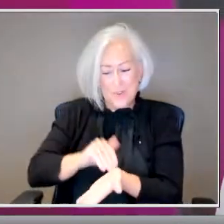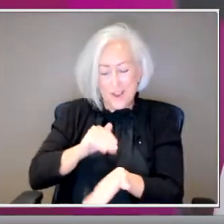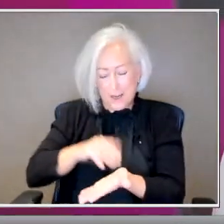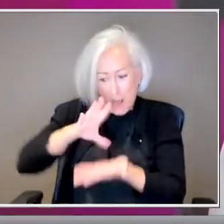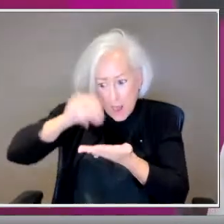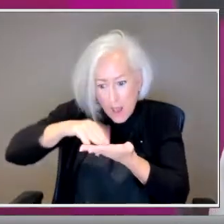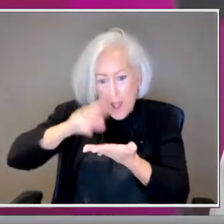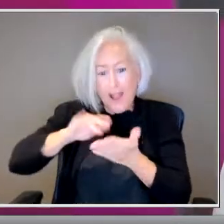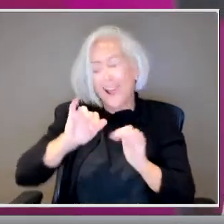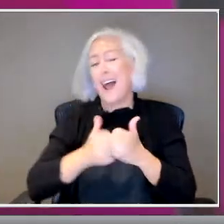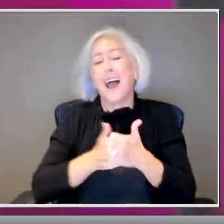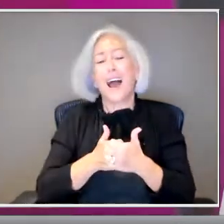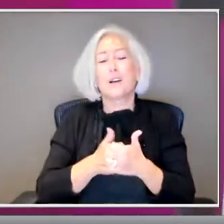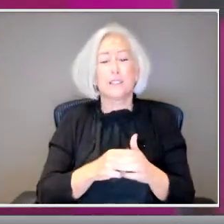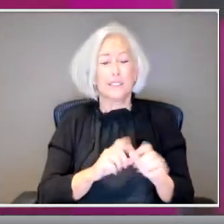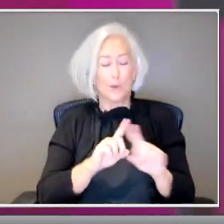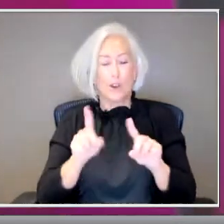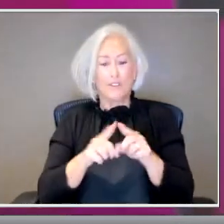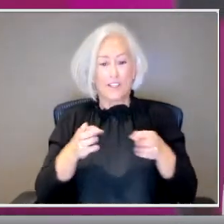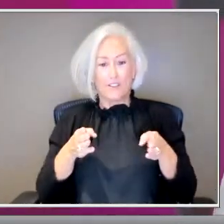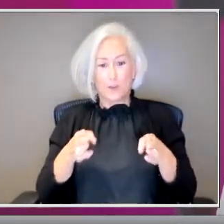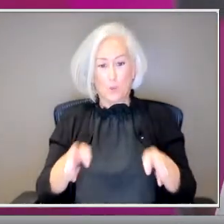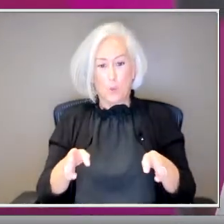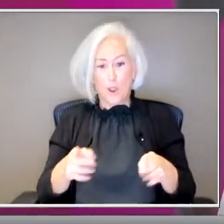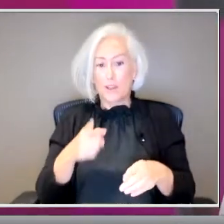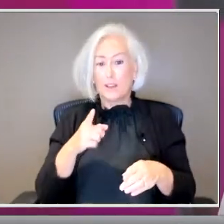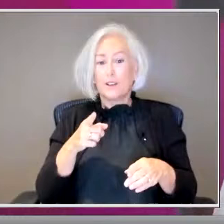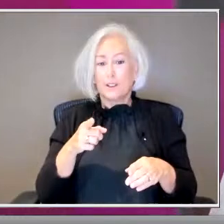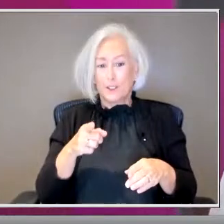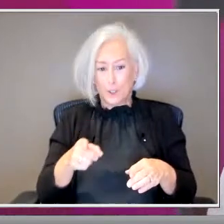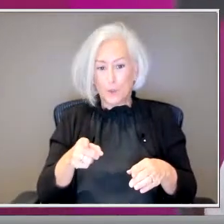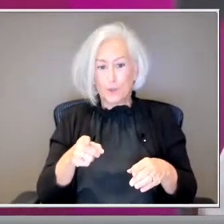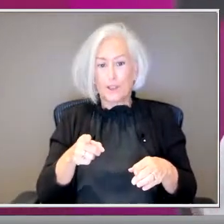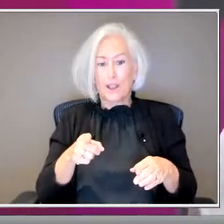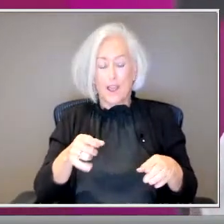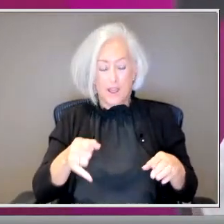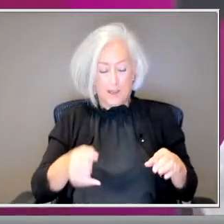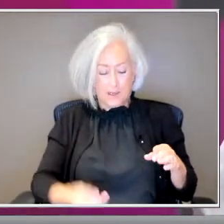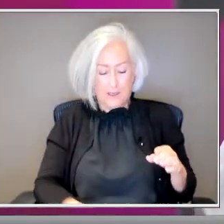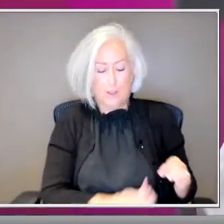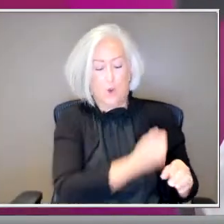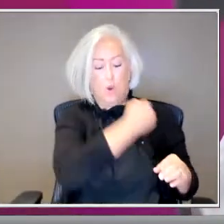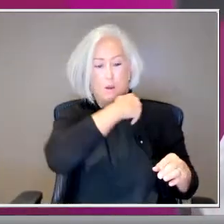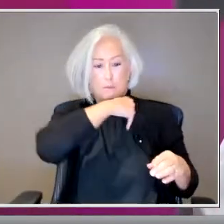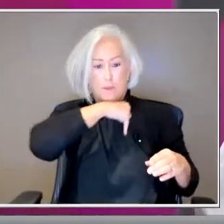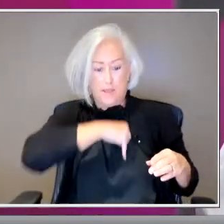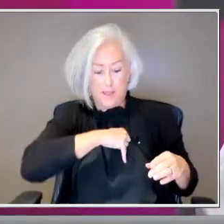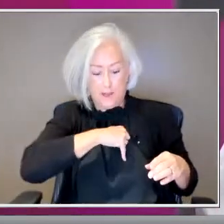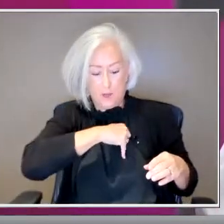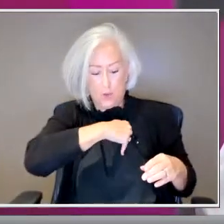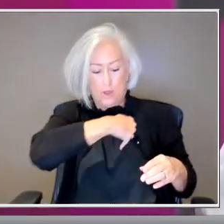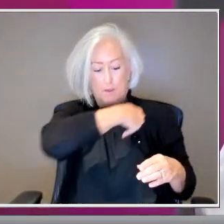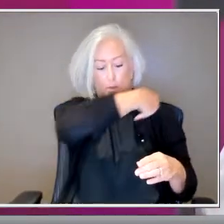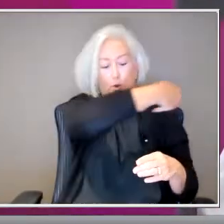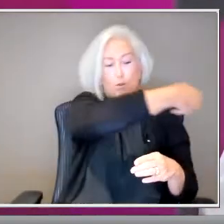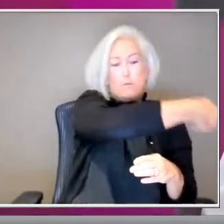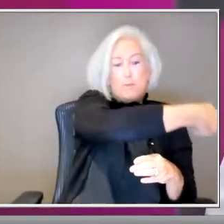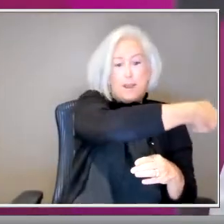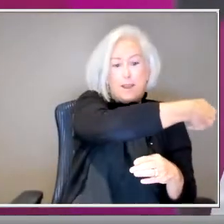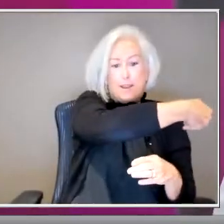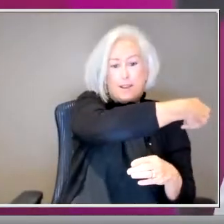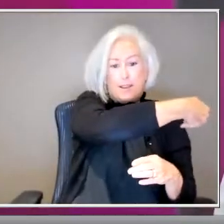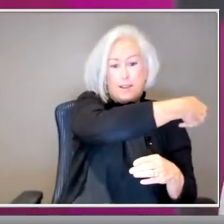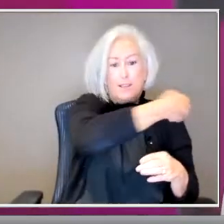different manipulations you can make. You can advance the catheter, you can pull it back, you can rotate it, and then you can deflect it. And so by